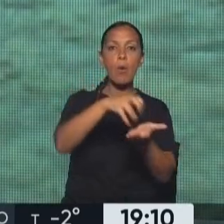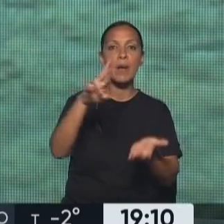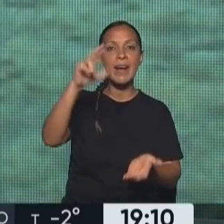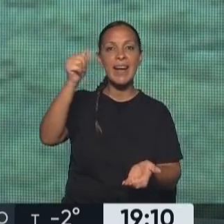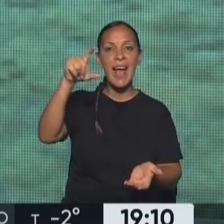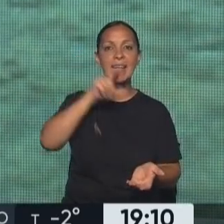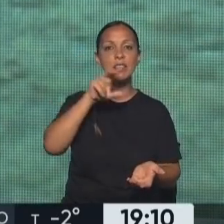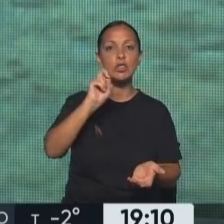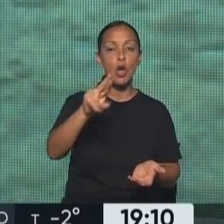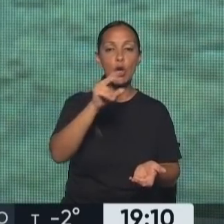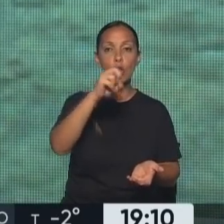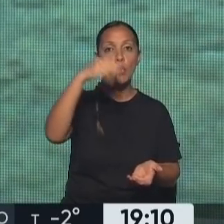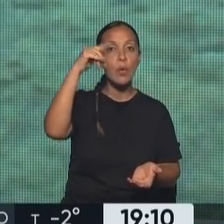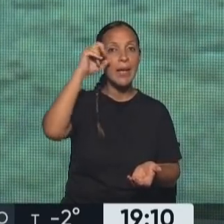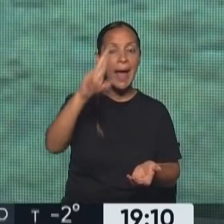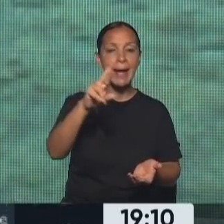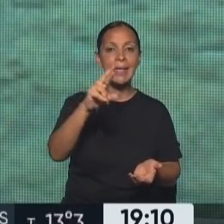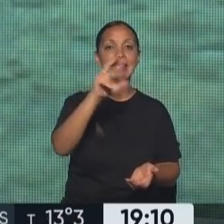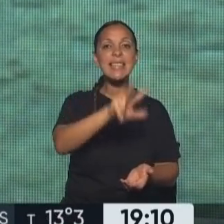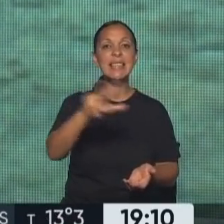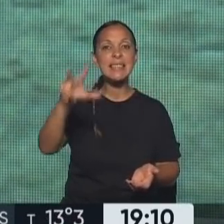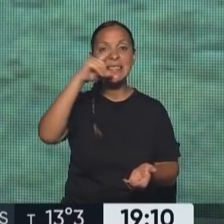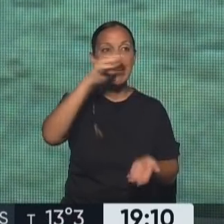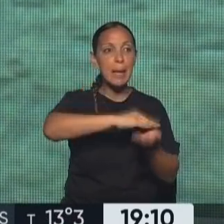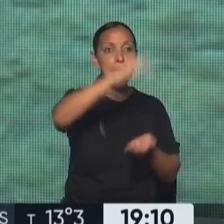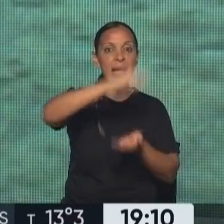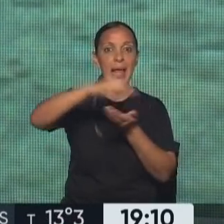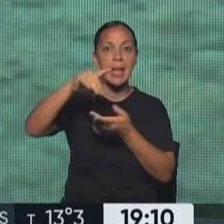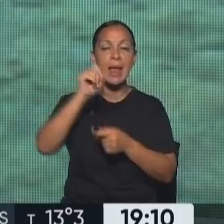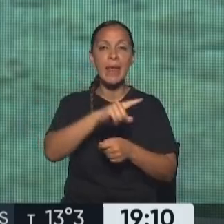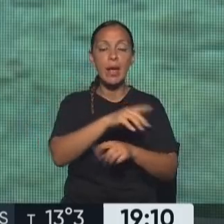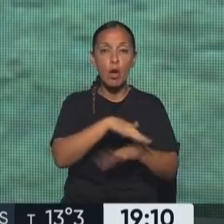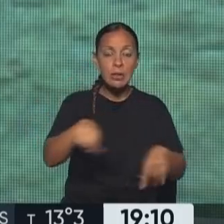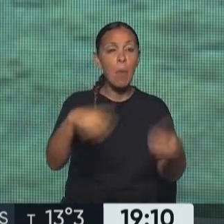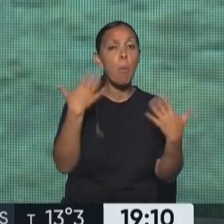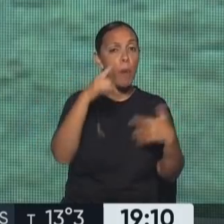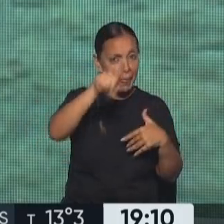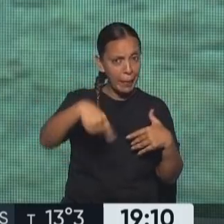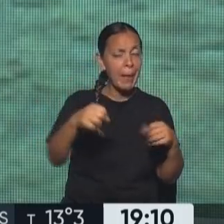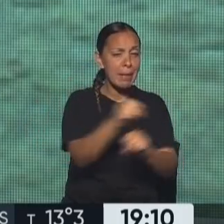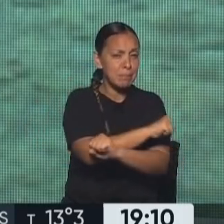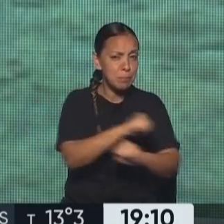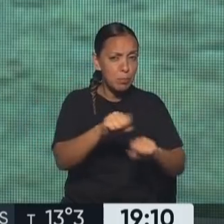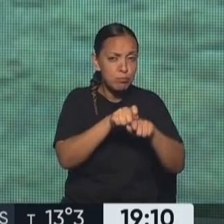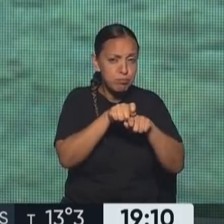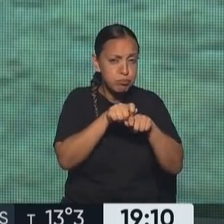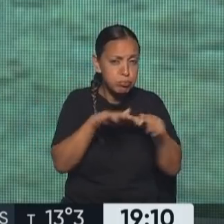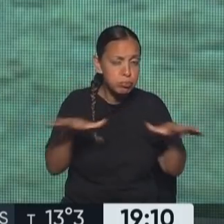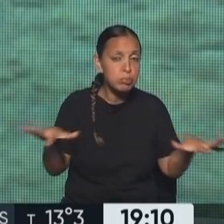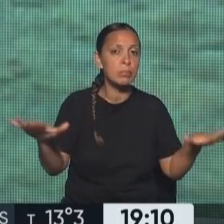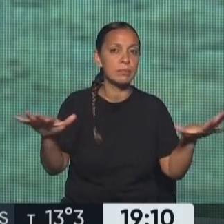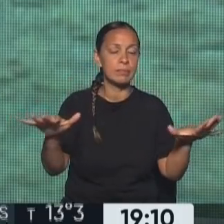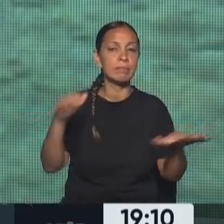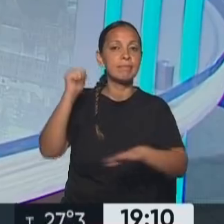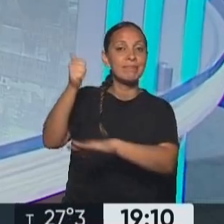experimental en Kharkov, 37 pilas de combustible nuclear que podrían provocar una verdadera catástrofe ecológica. Para hablar de este tema